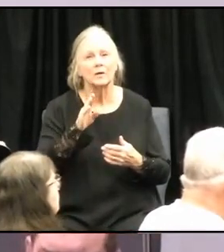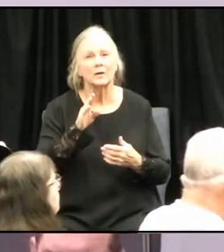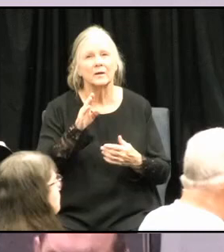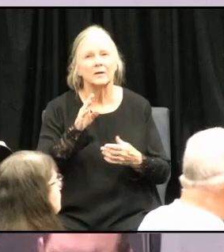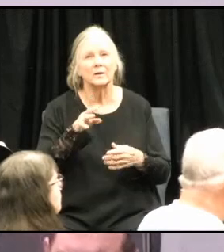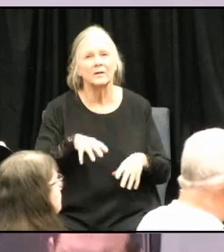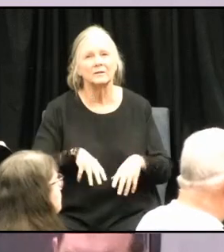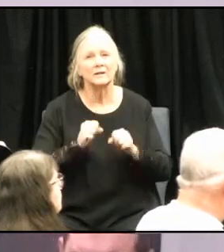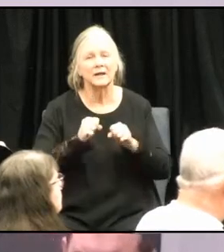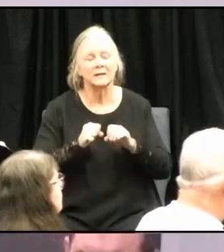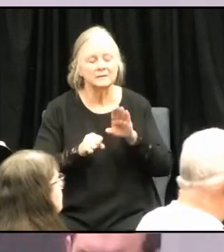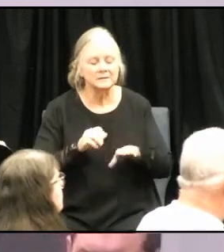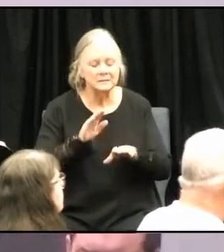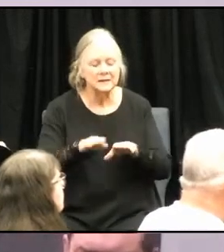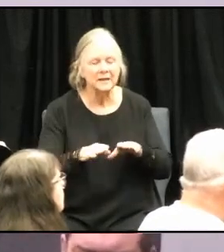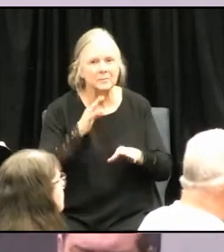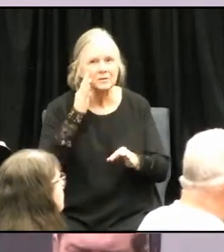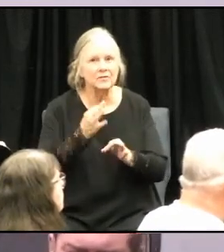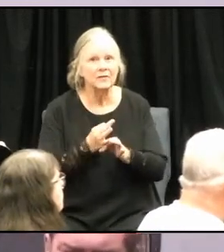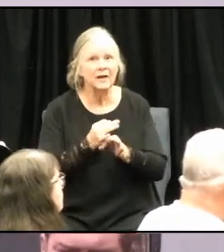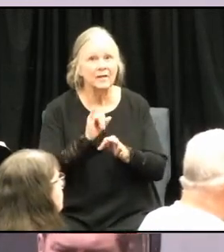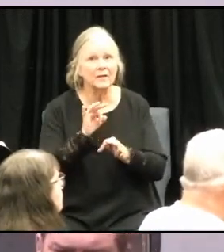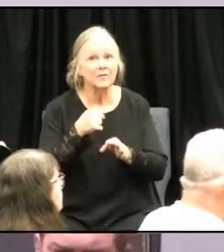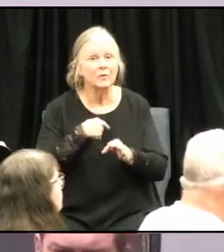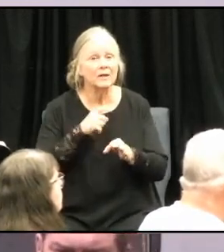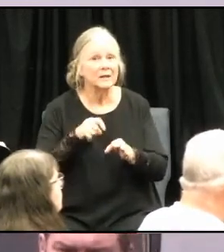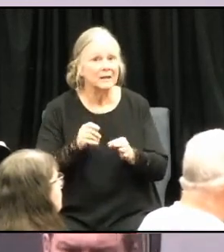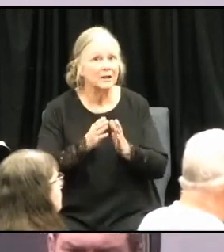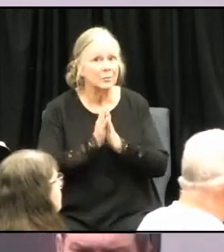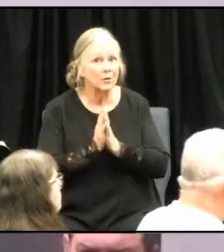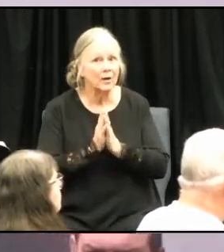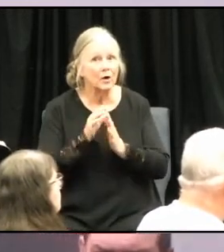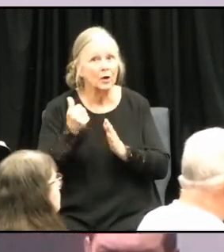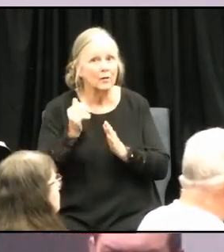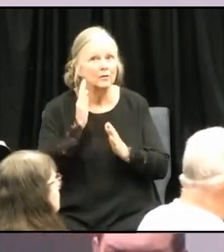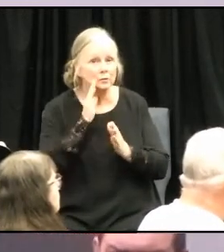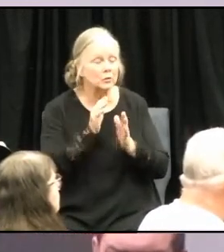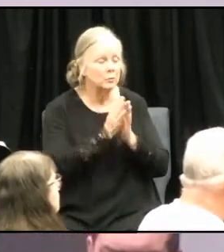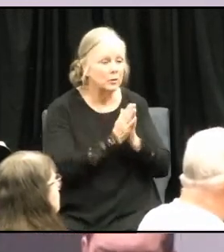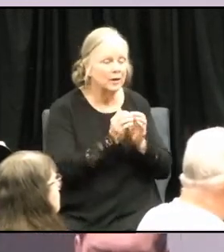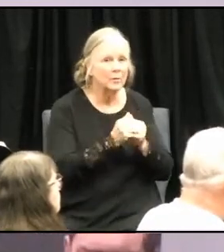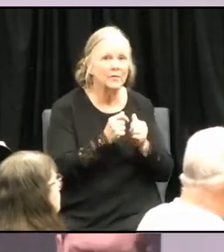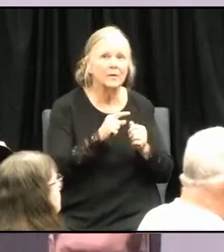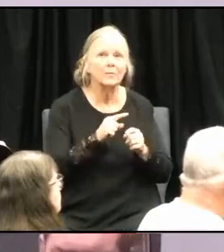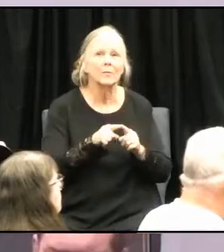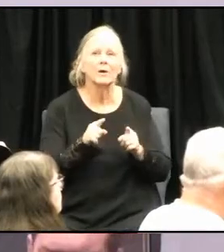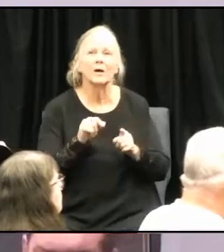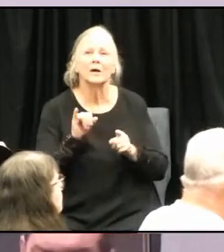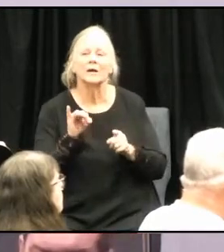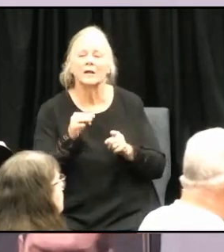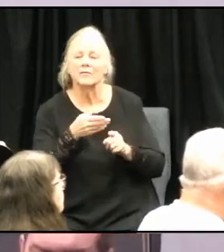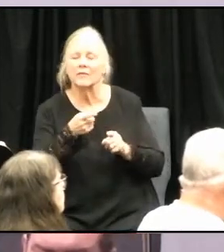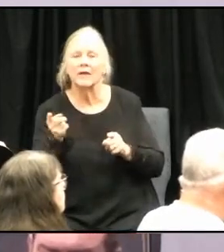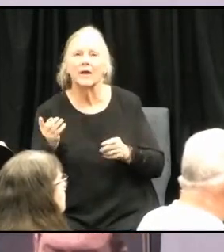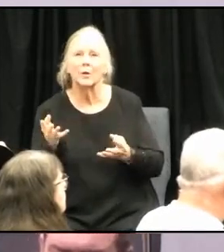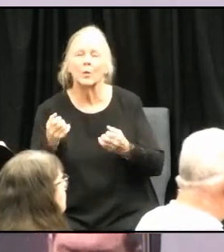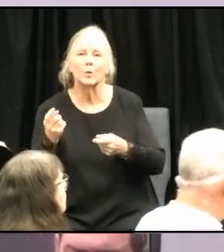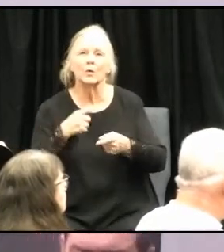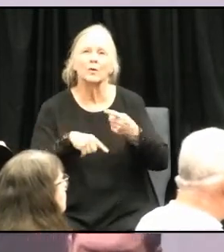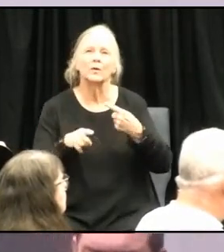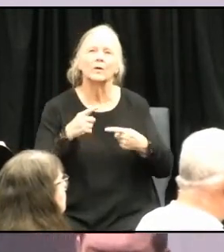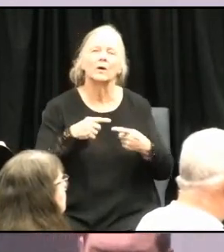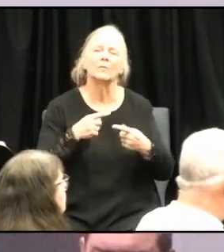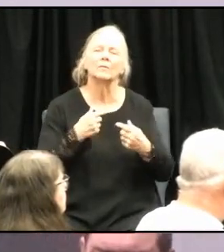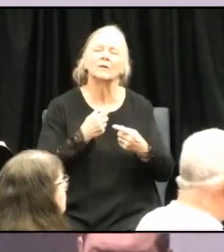steps of faith, if we need prayer, others will pray with them as they come. Or if they want to just come and in the liberty they have in the